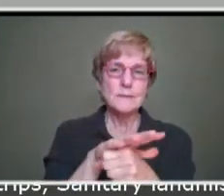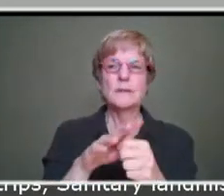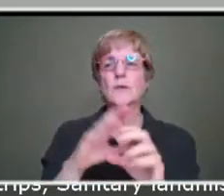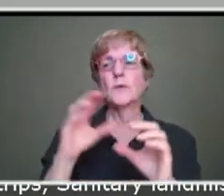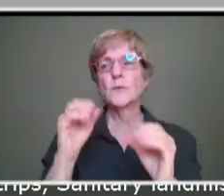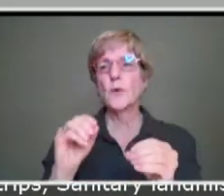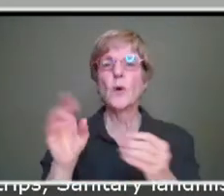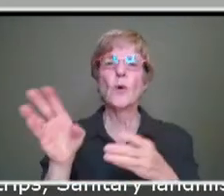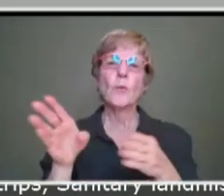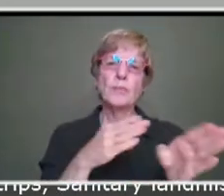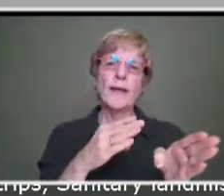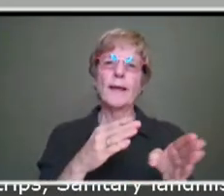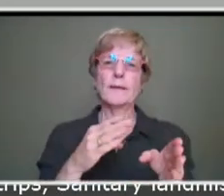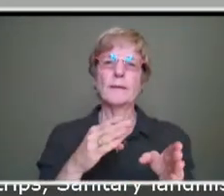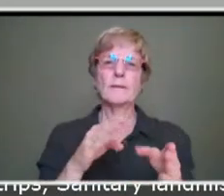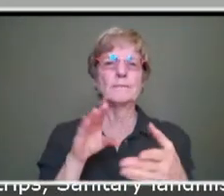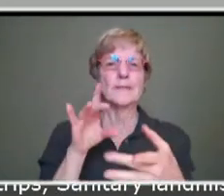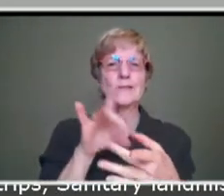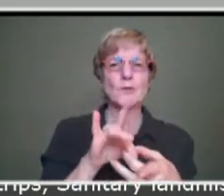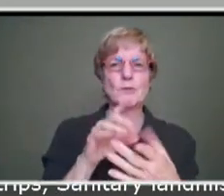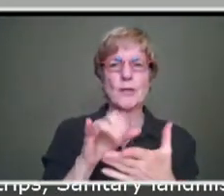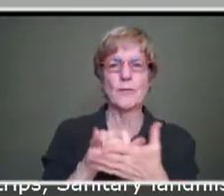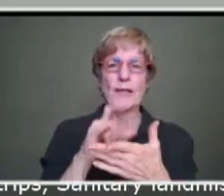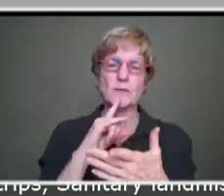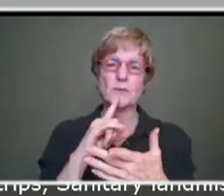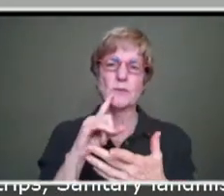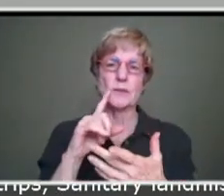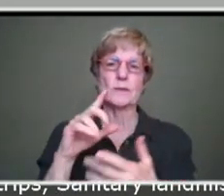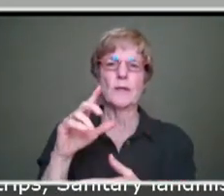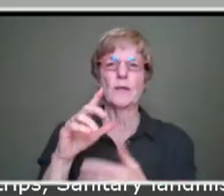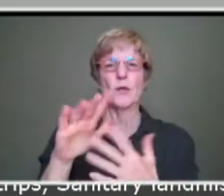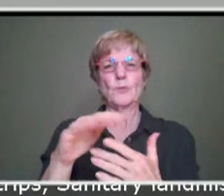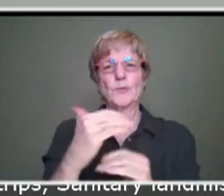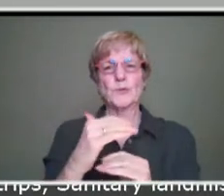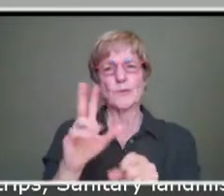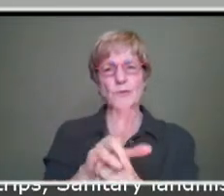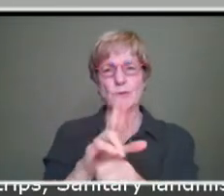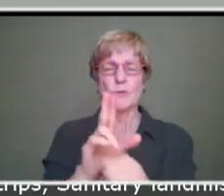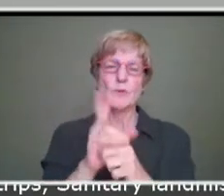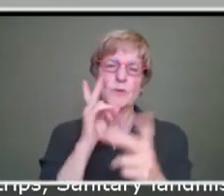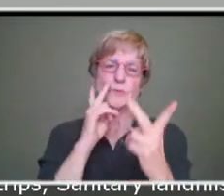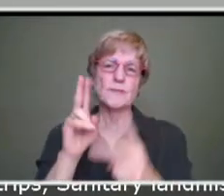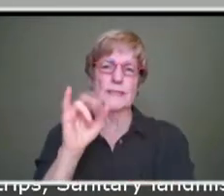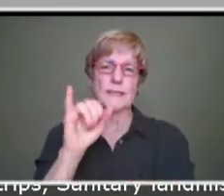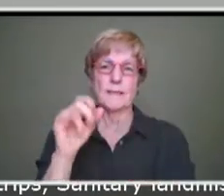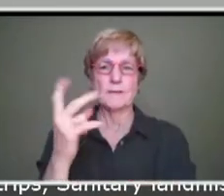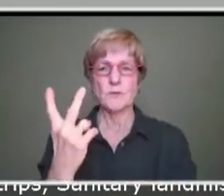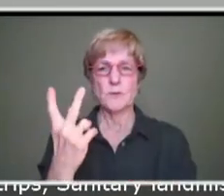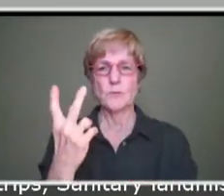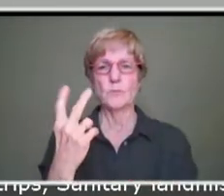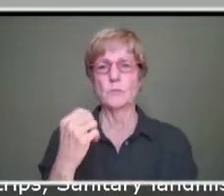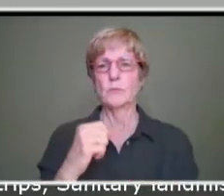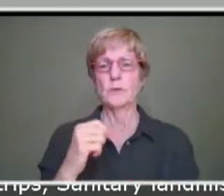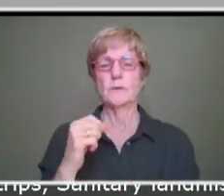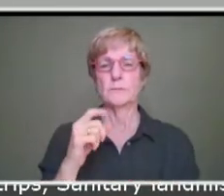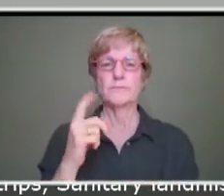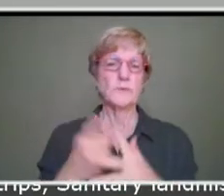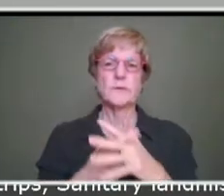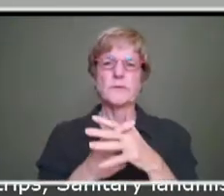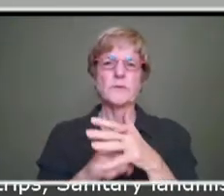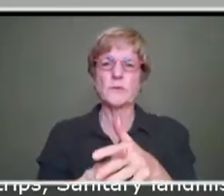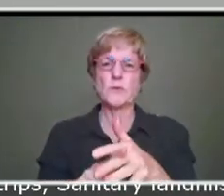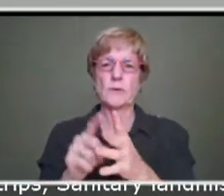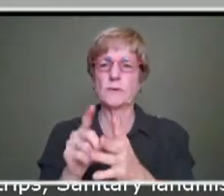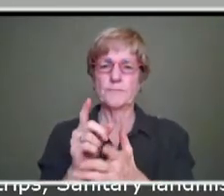site plan that's associated with it that's just a restriction on uses which we've seen in the I2 District just to start to get some of